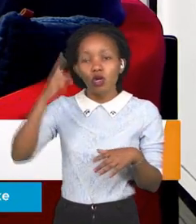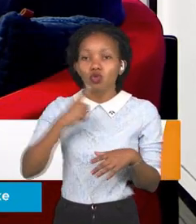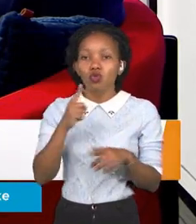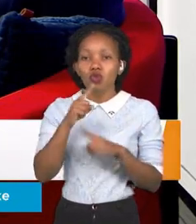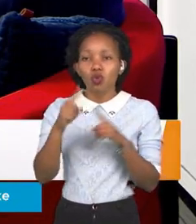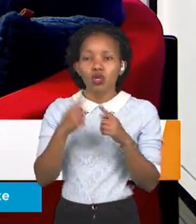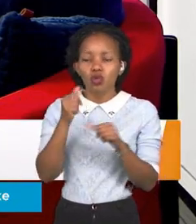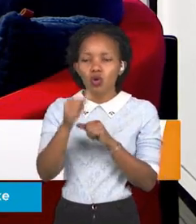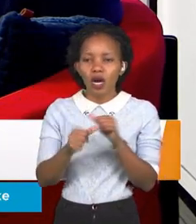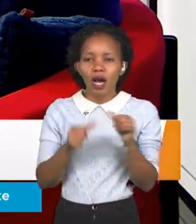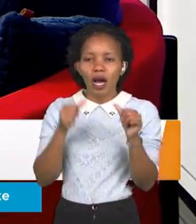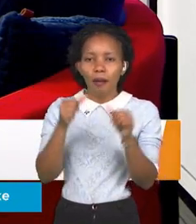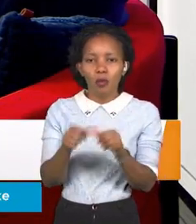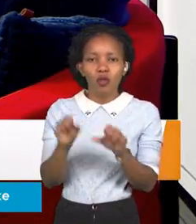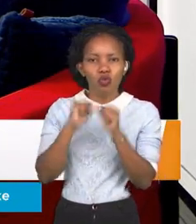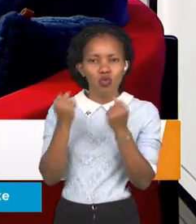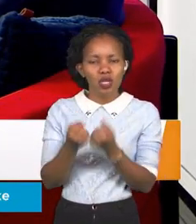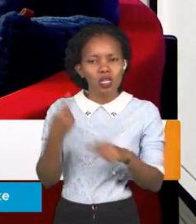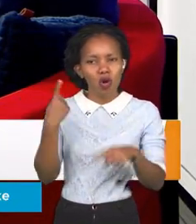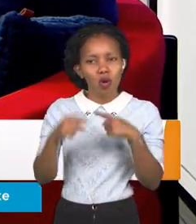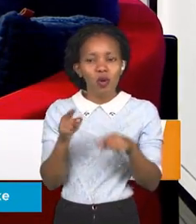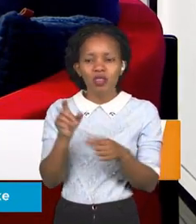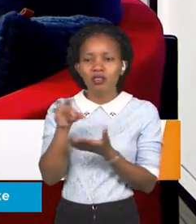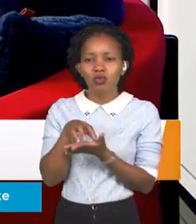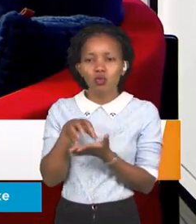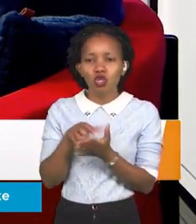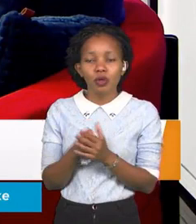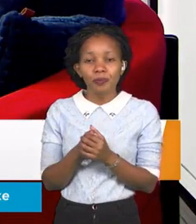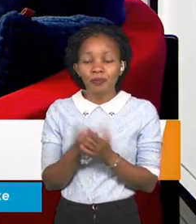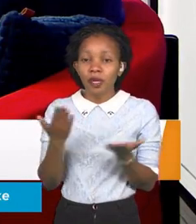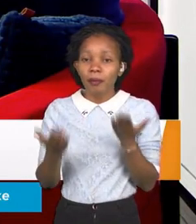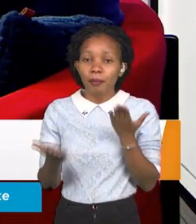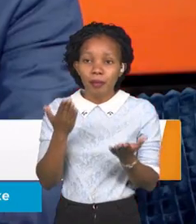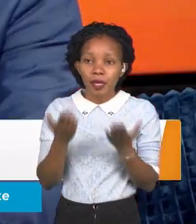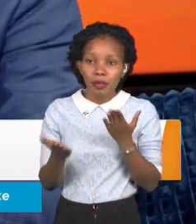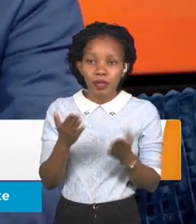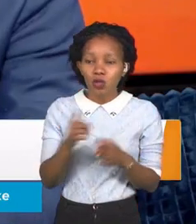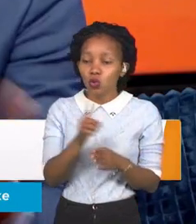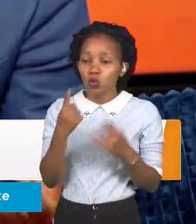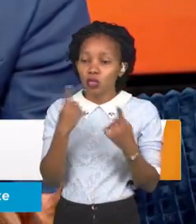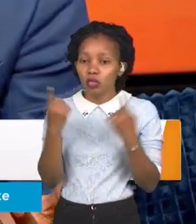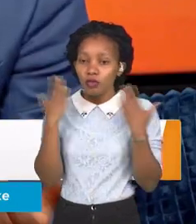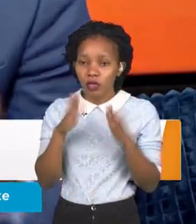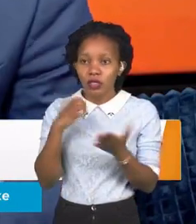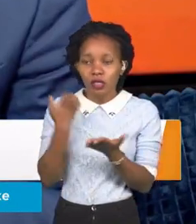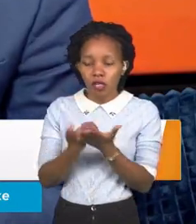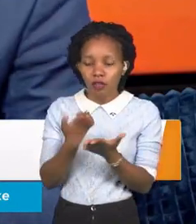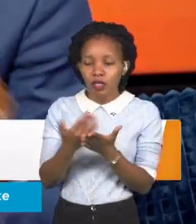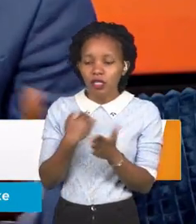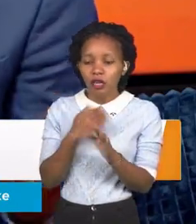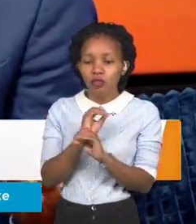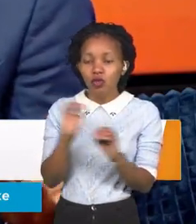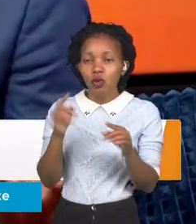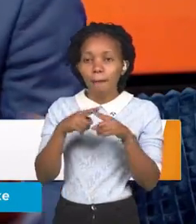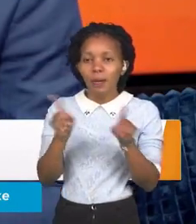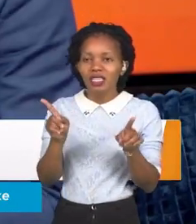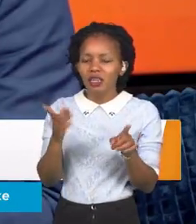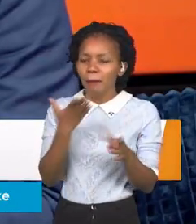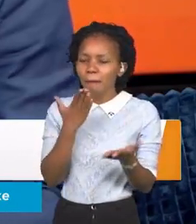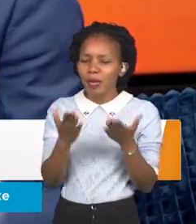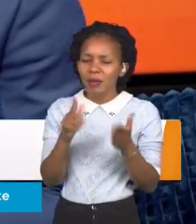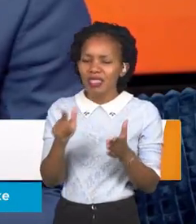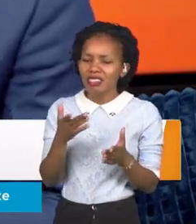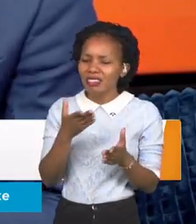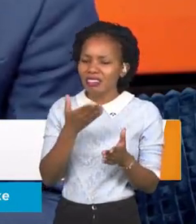about societal competition, this situation, maybe she felt, as you said, no evidence, of course, but maybe she felt like this